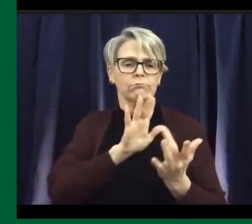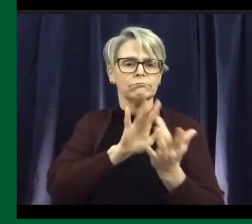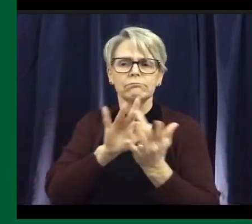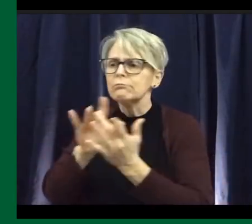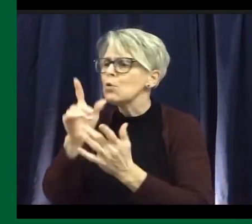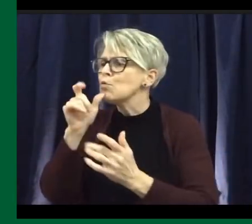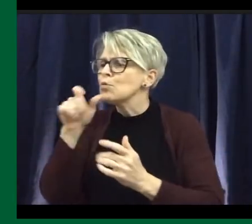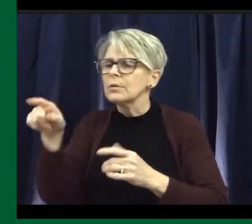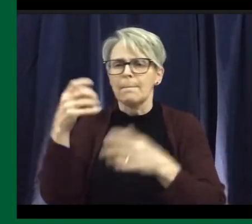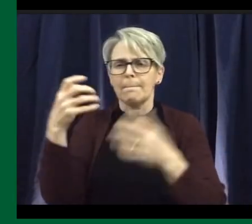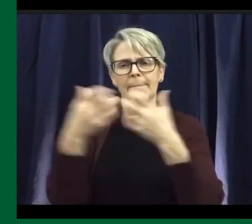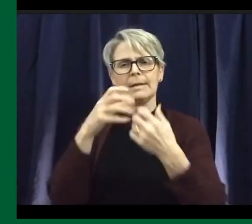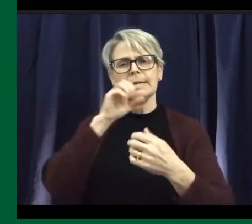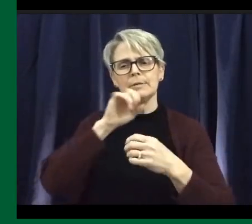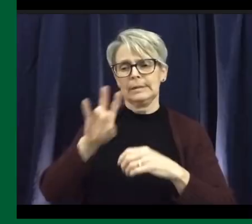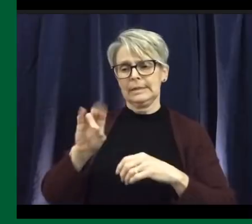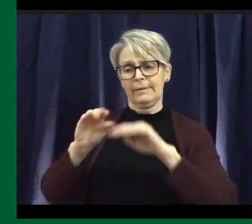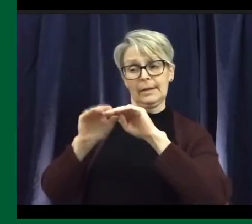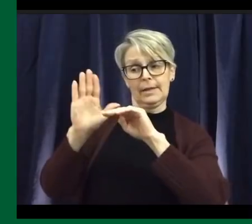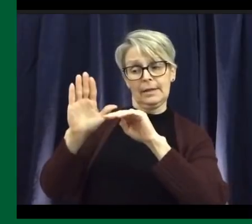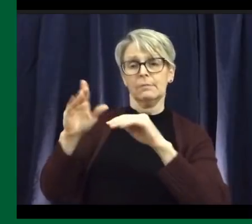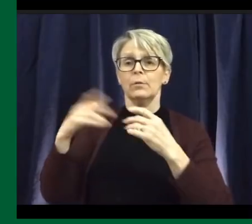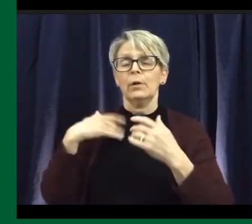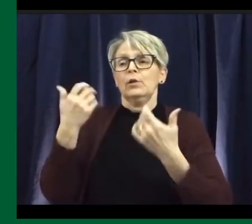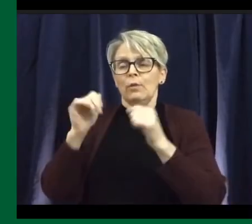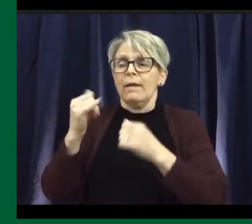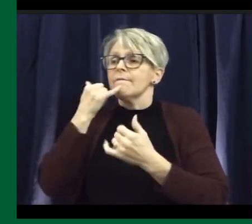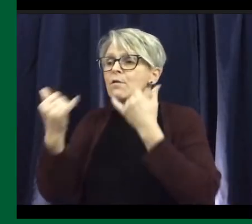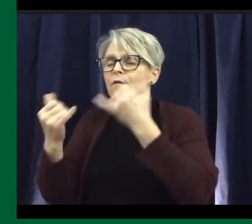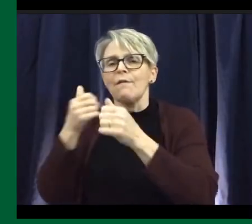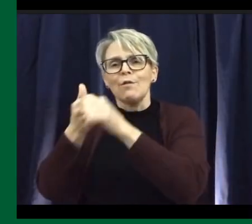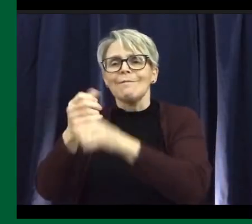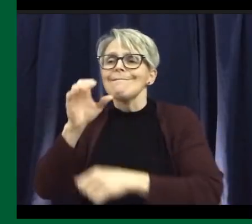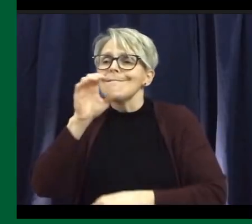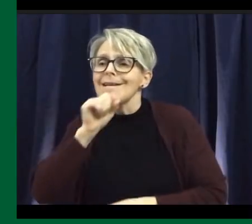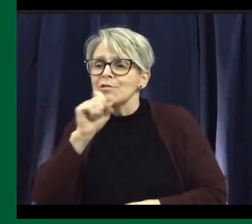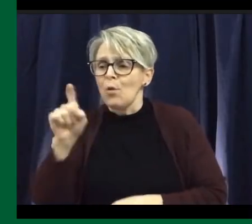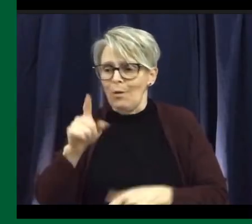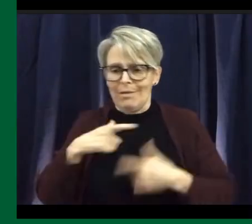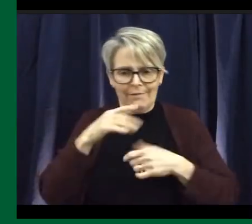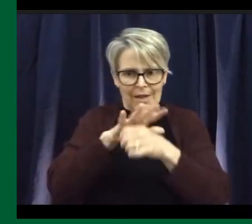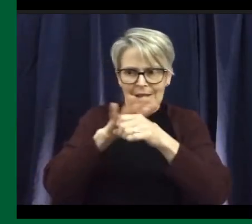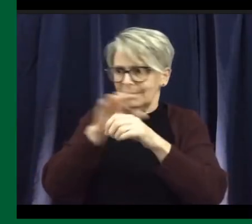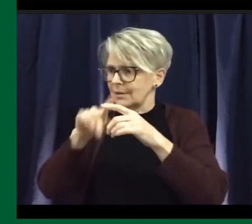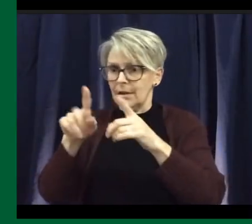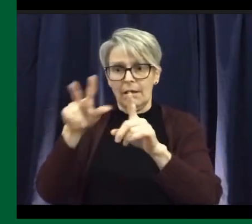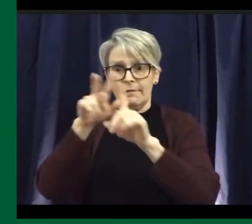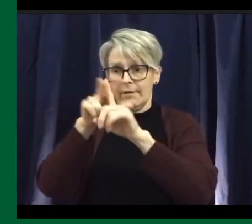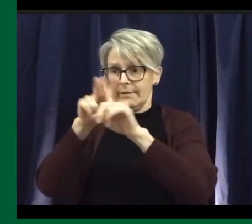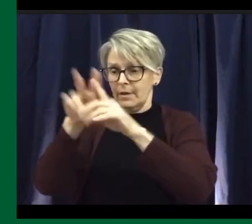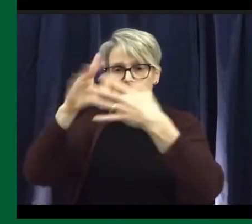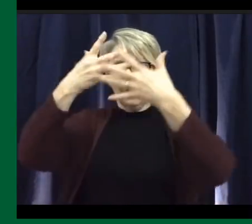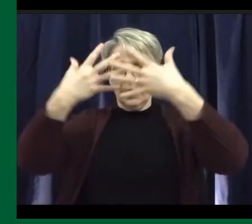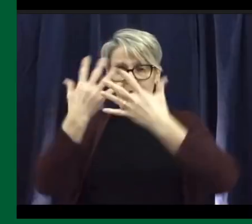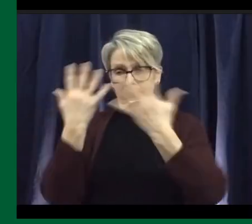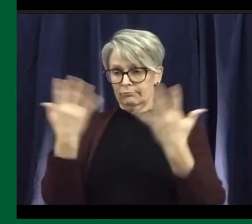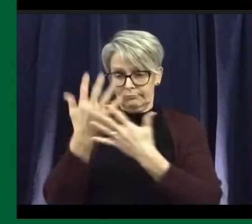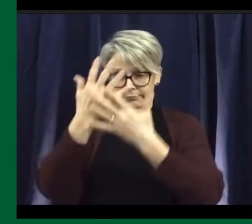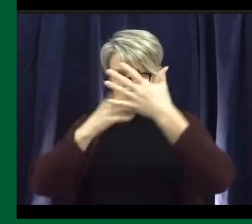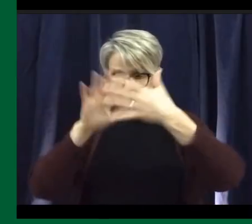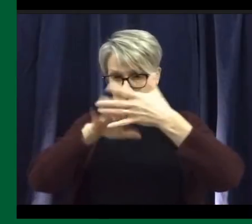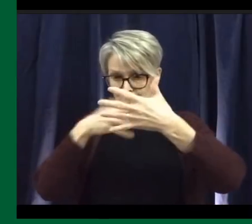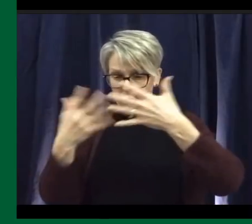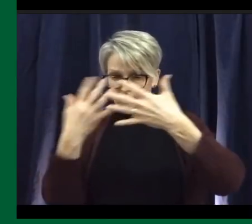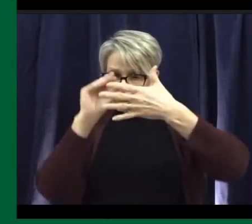recipients wherever possible by phone based on their age and location until all available appointments are filled. Priority sequence